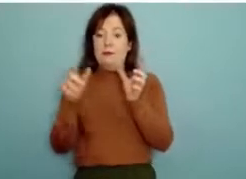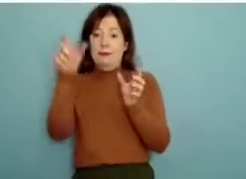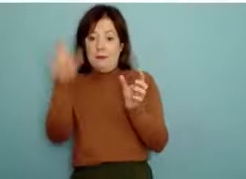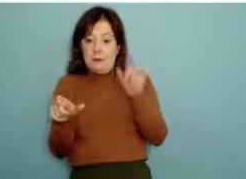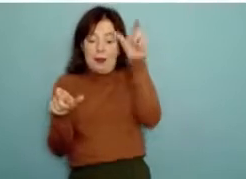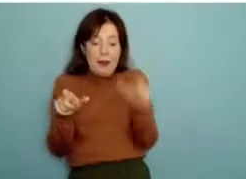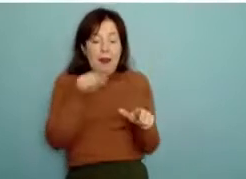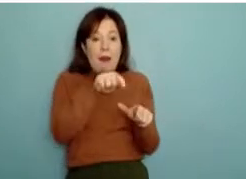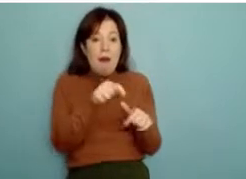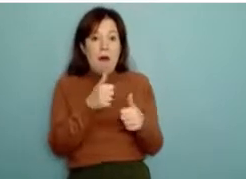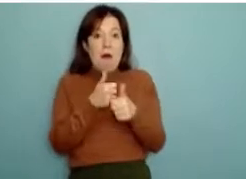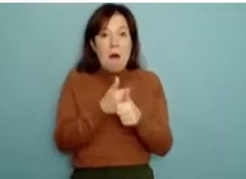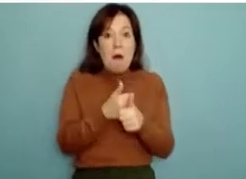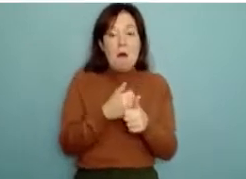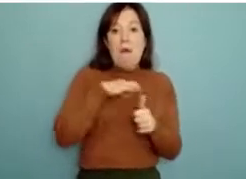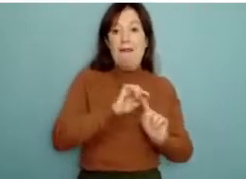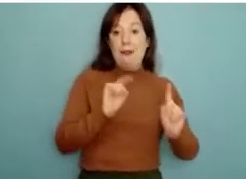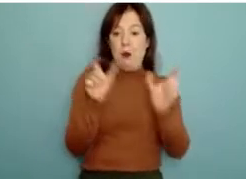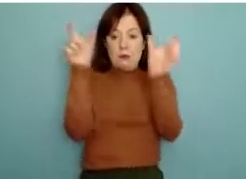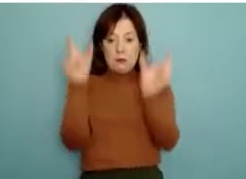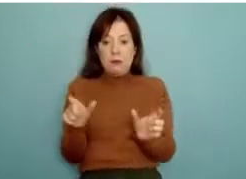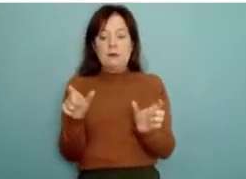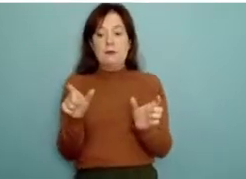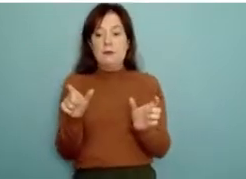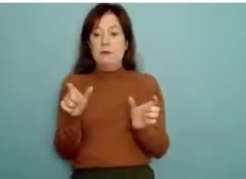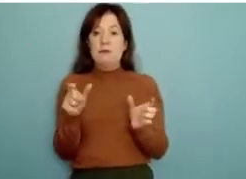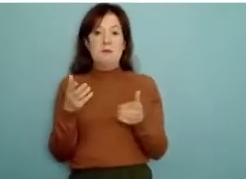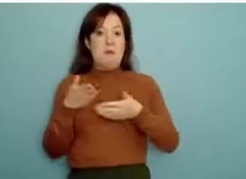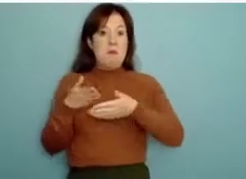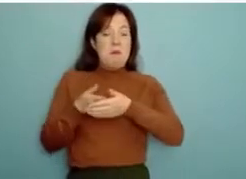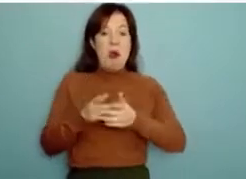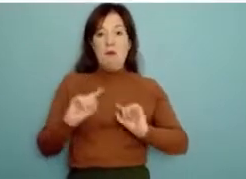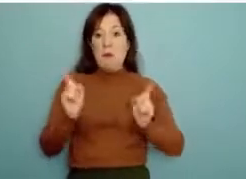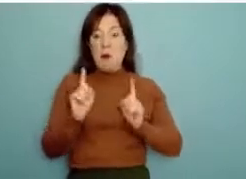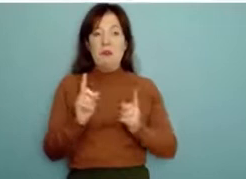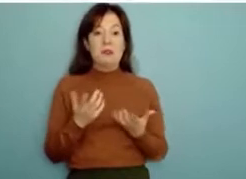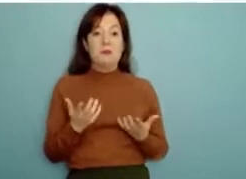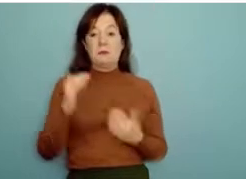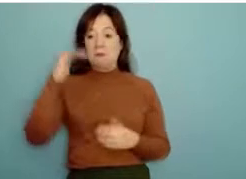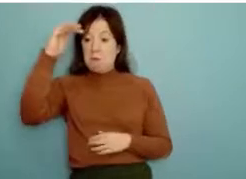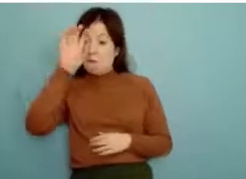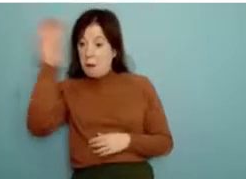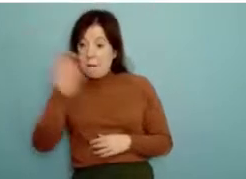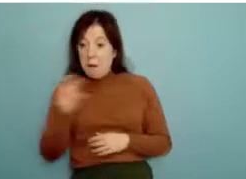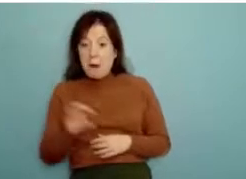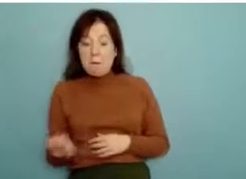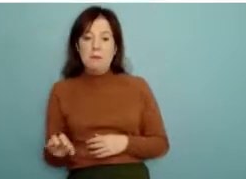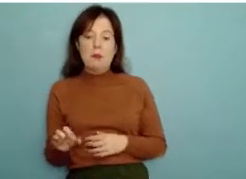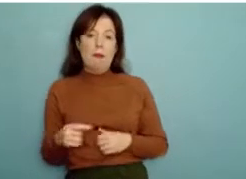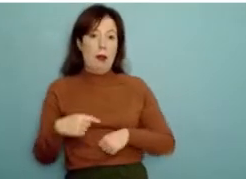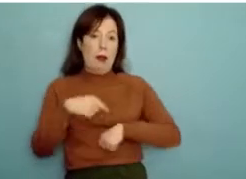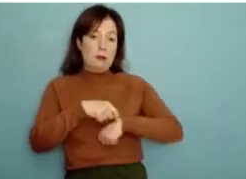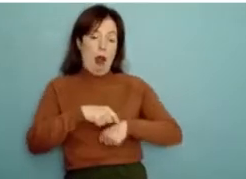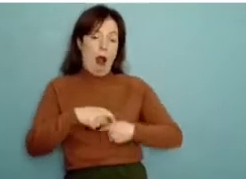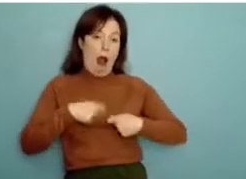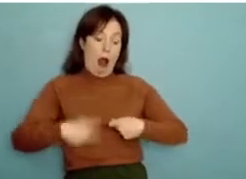settings. So as we can see, barriers include things that have been mentioned today, really. So they can be considered as time consuming.